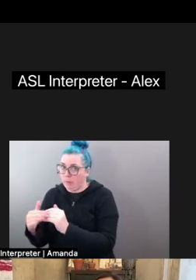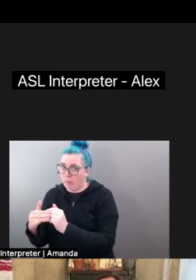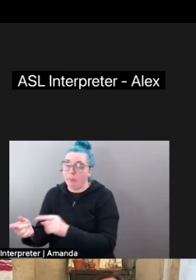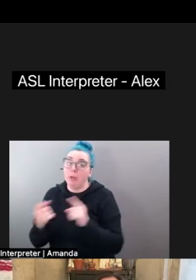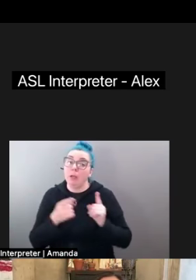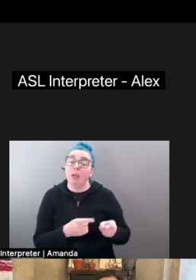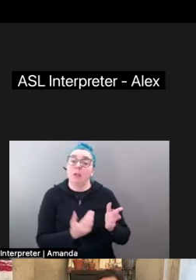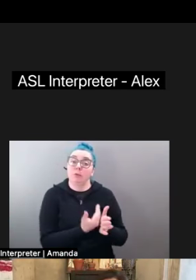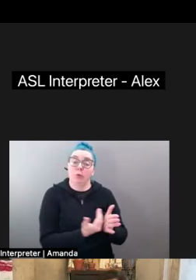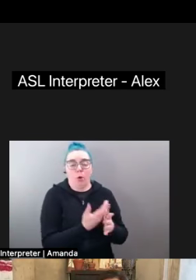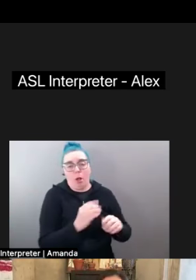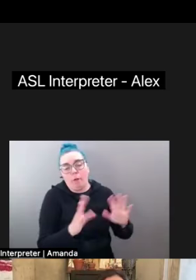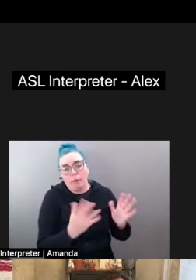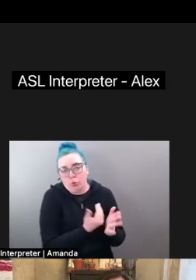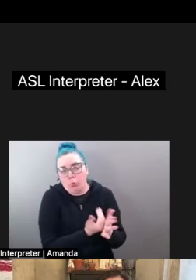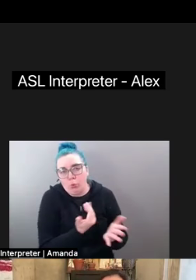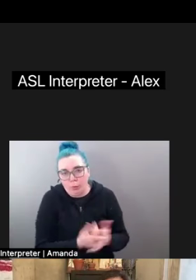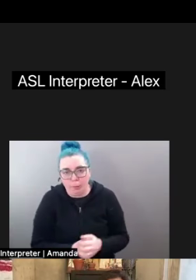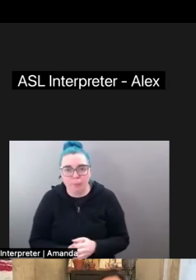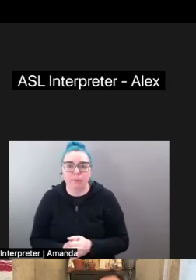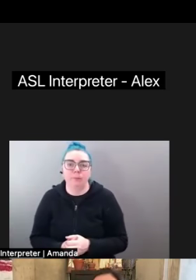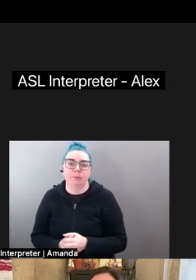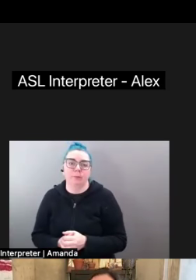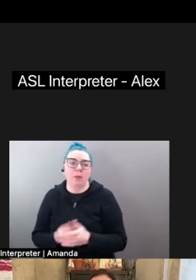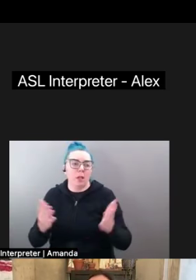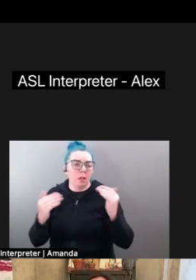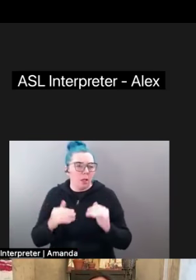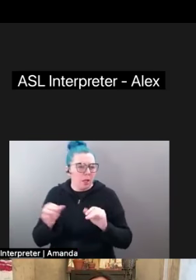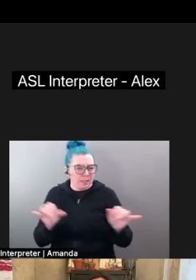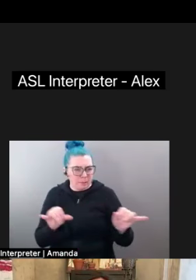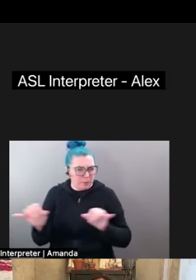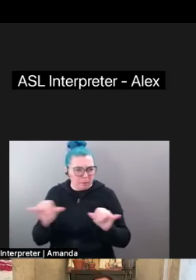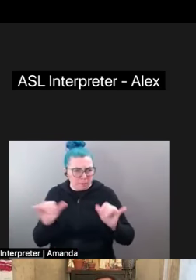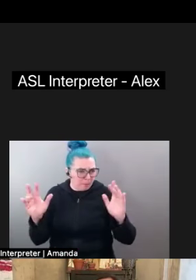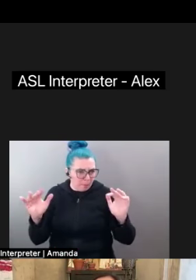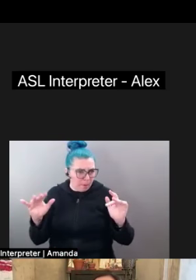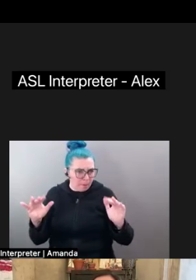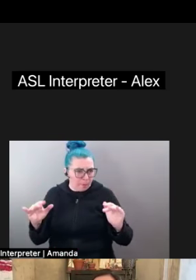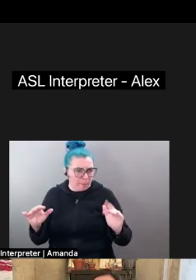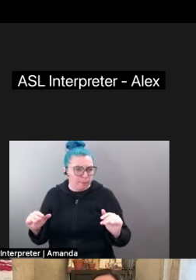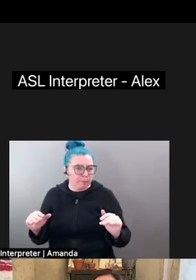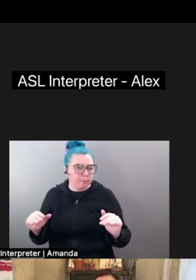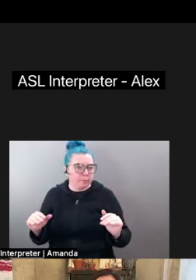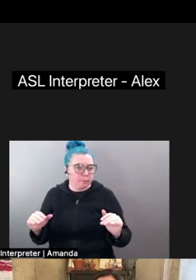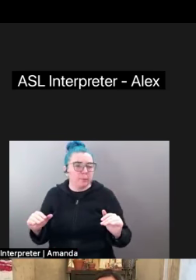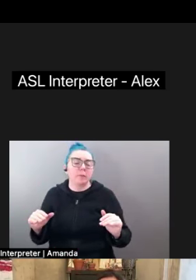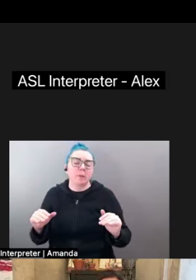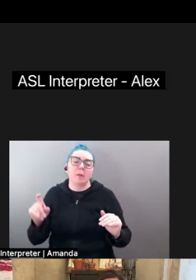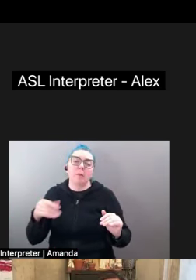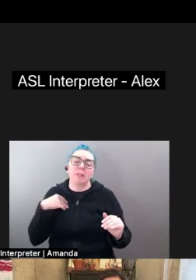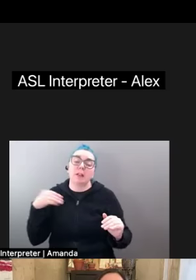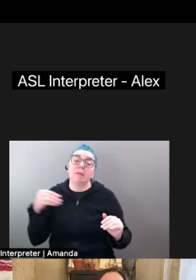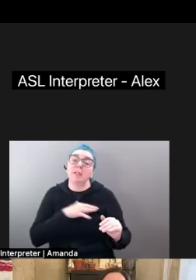Moving on, again, a lot of the same criteria that I'm not going to go over again, but in addition, you have to have paid professional staff